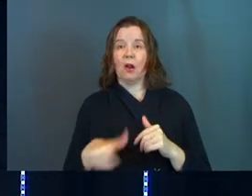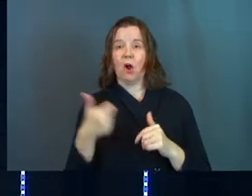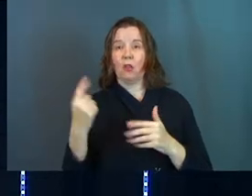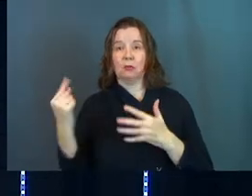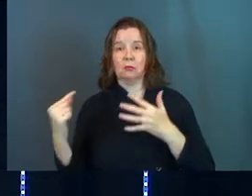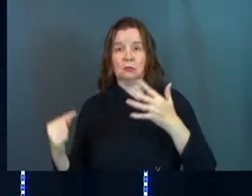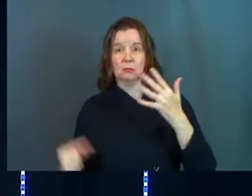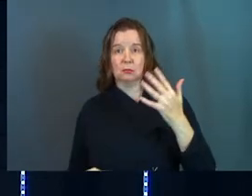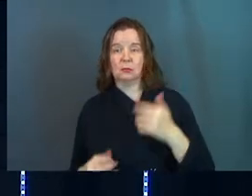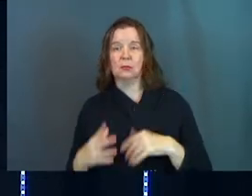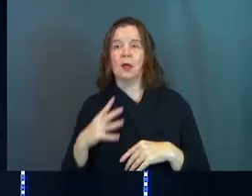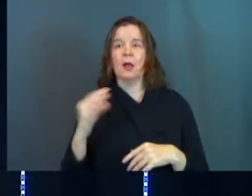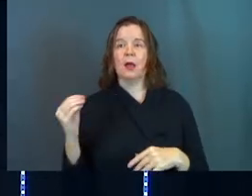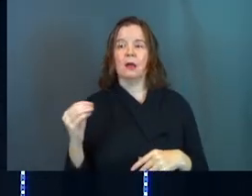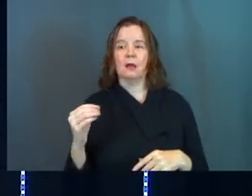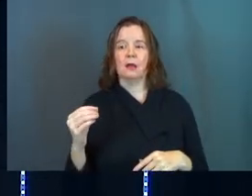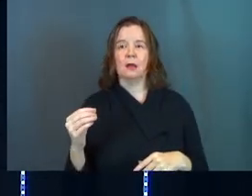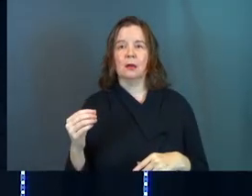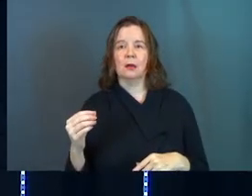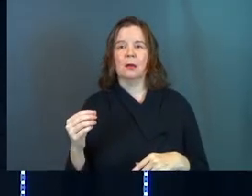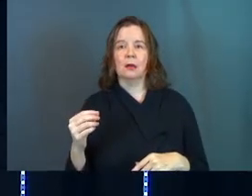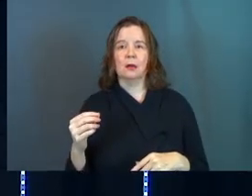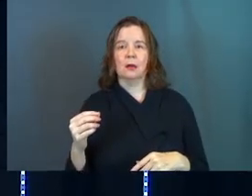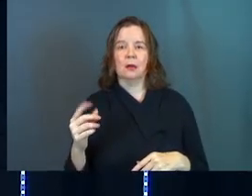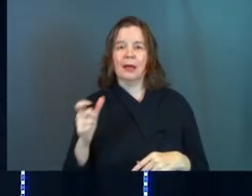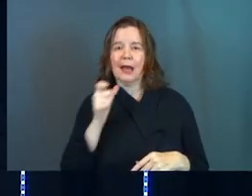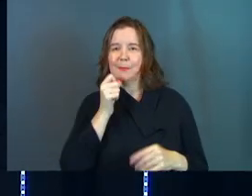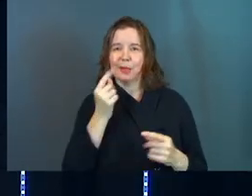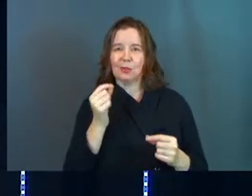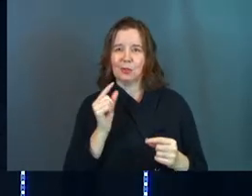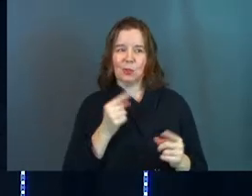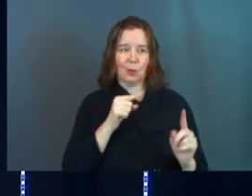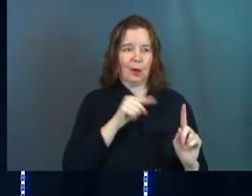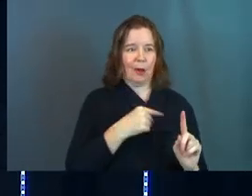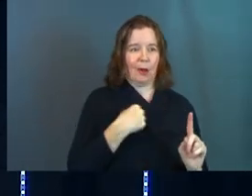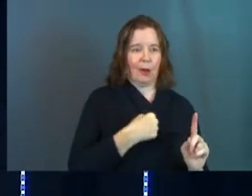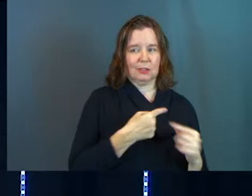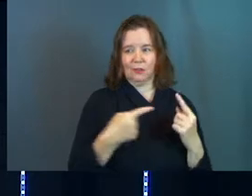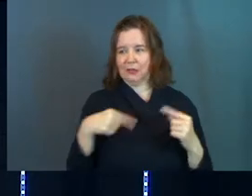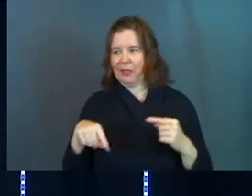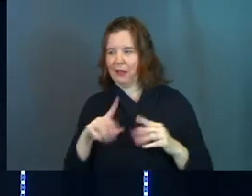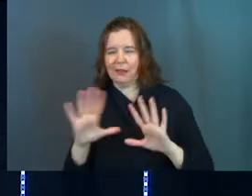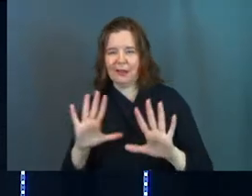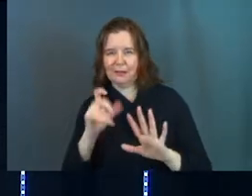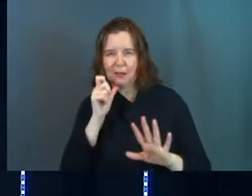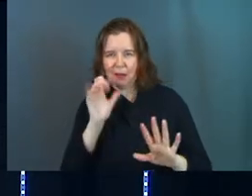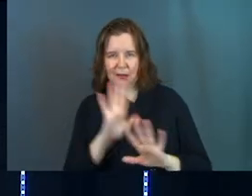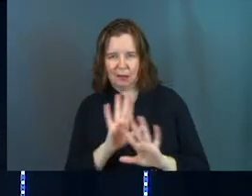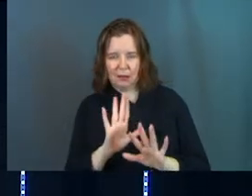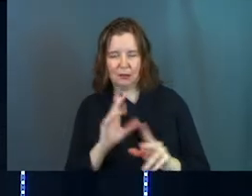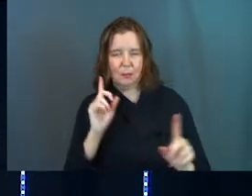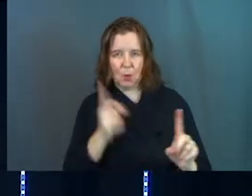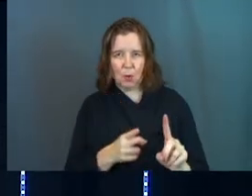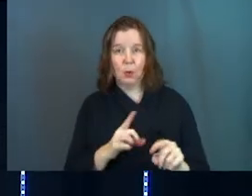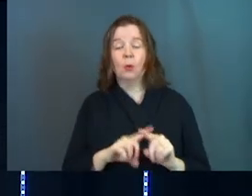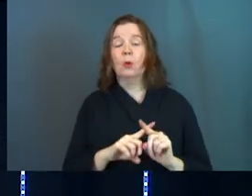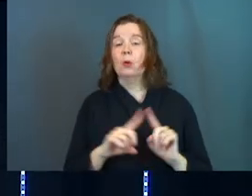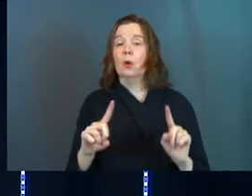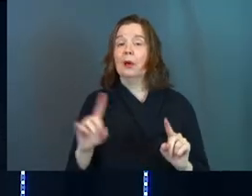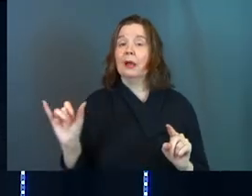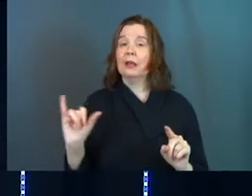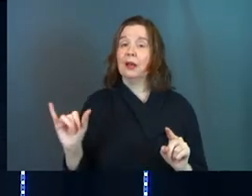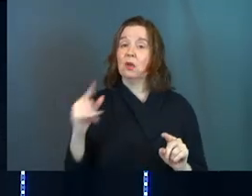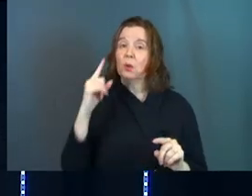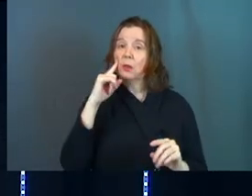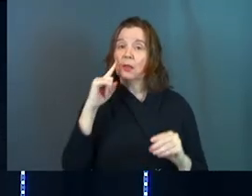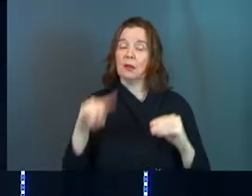else. And I'm not going to do an us and them thing right now. That's not the point of this. But even